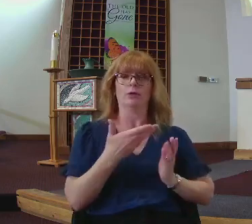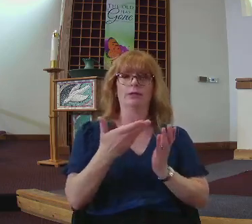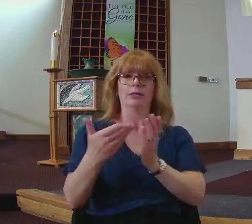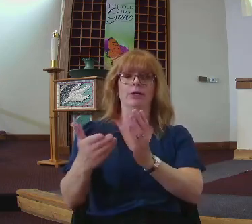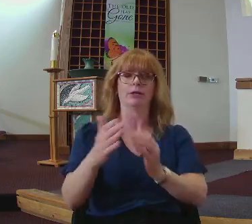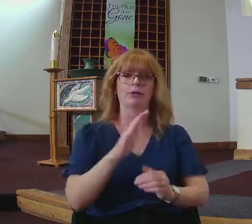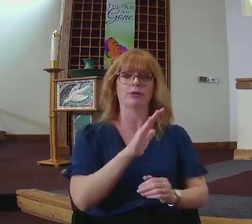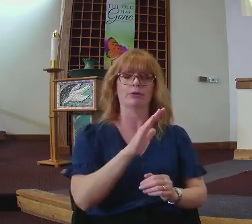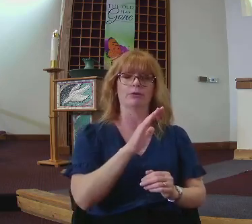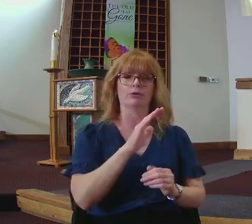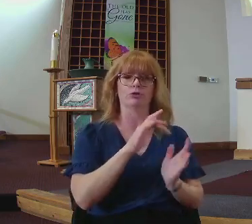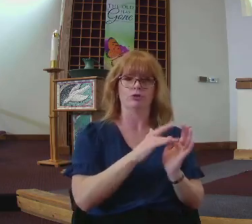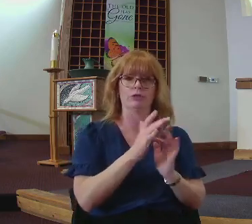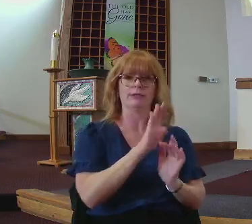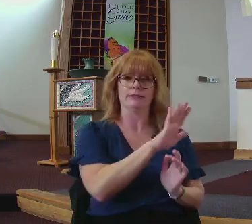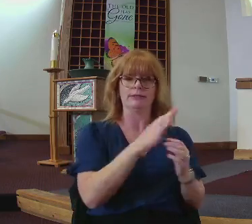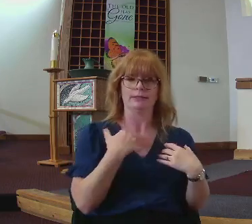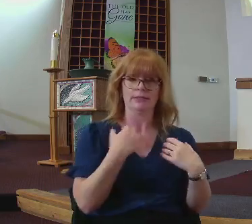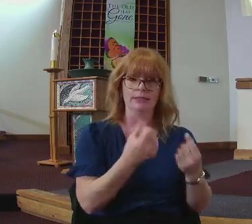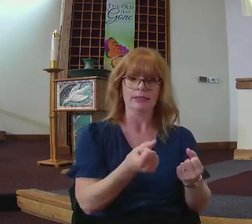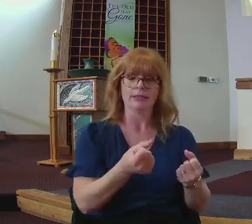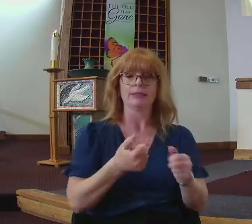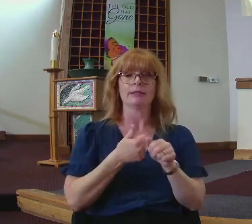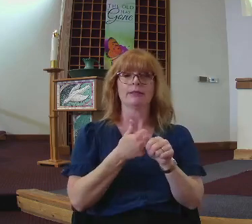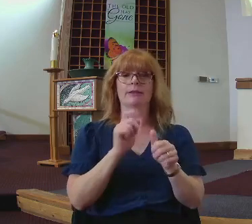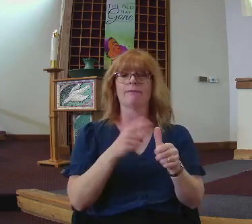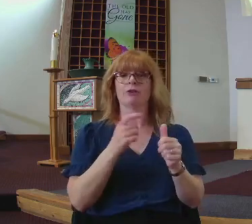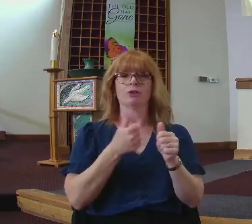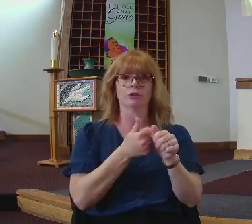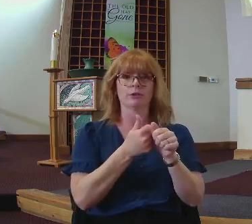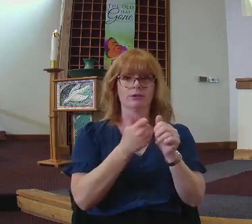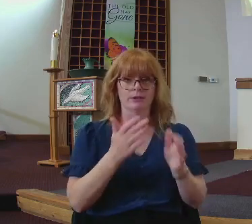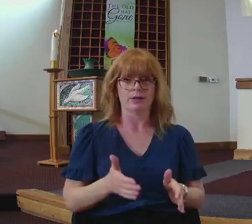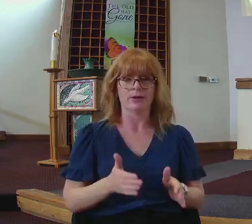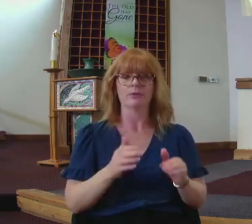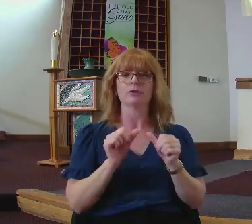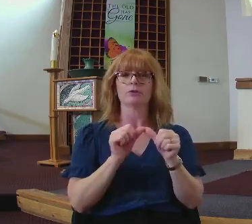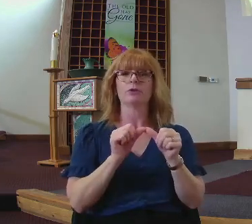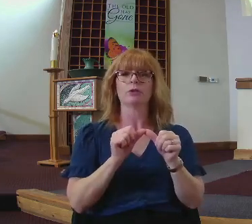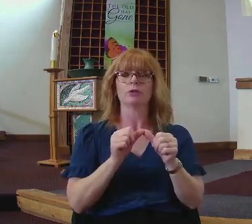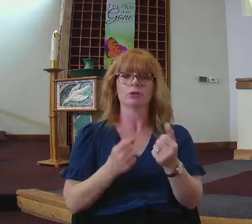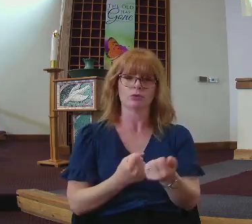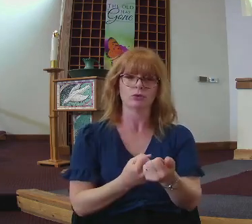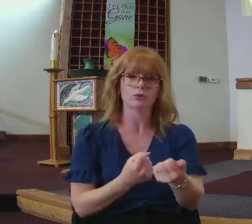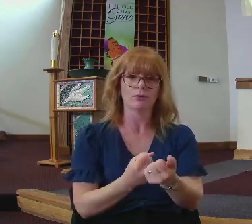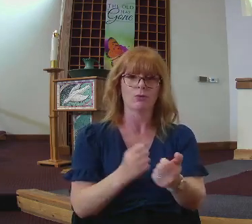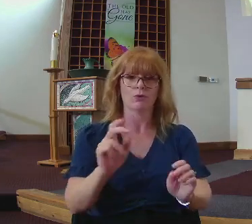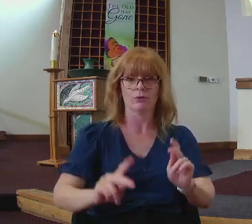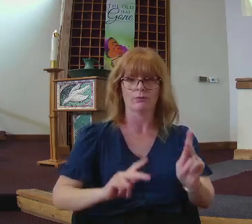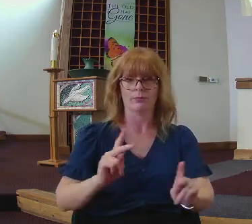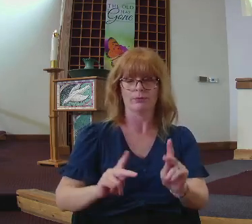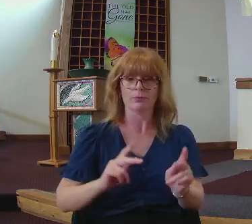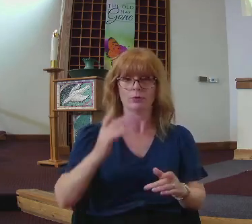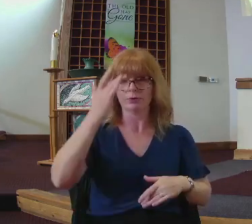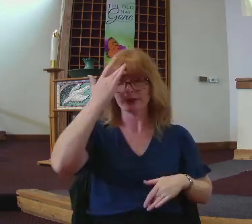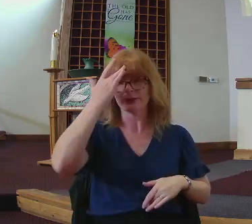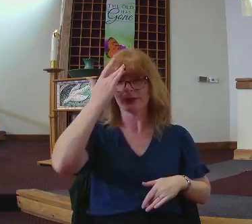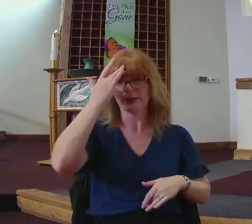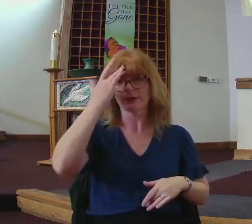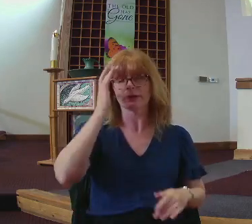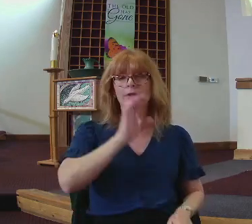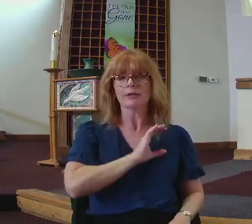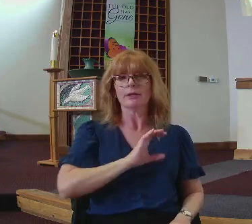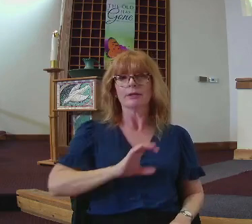they immediately continued on that work of caring for people who were sick. And Christians have